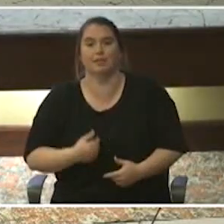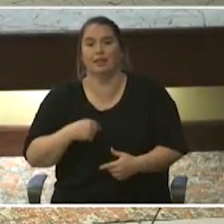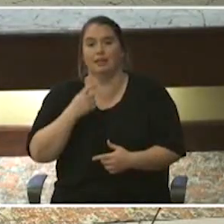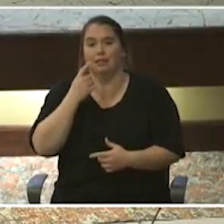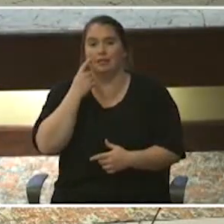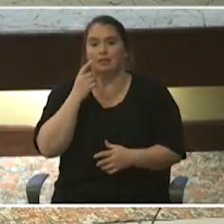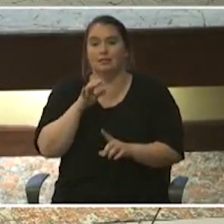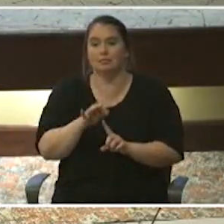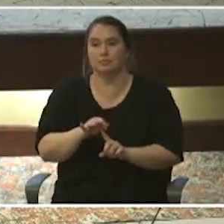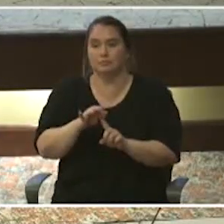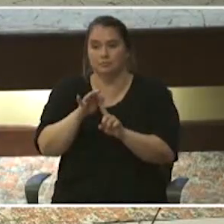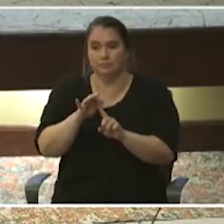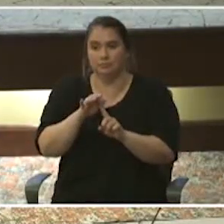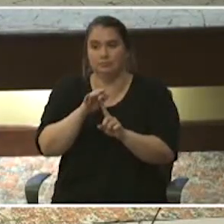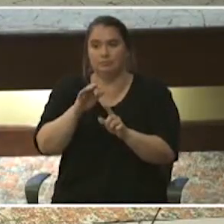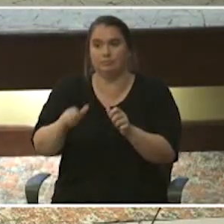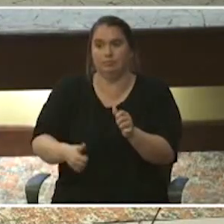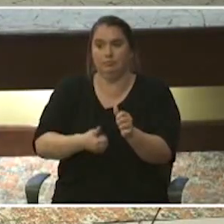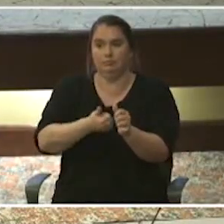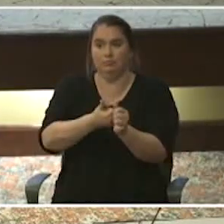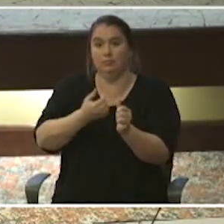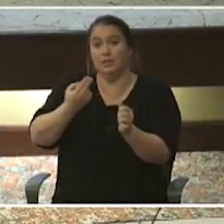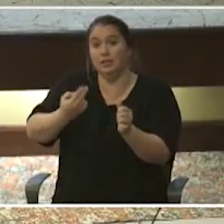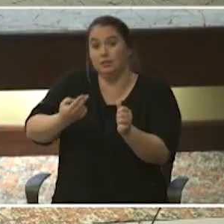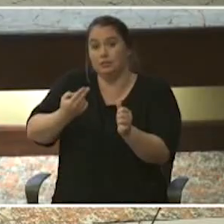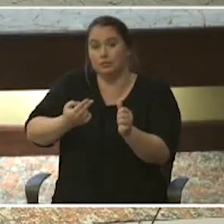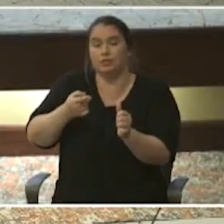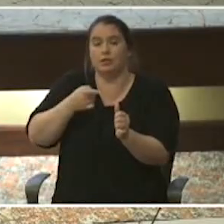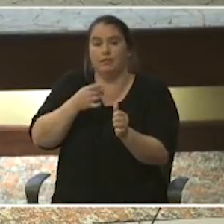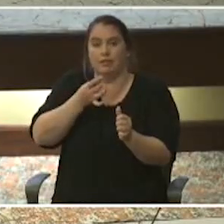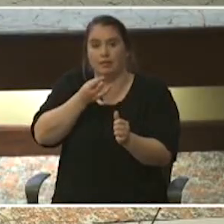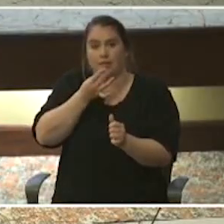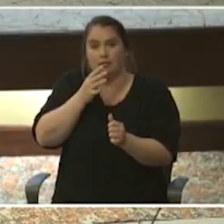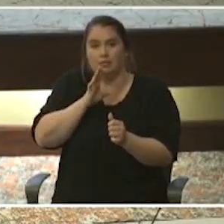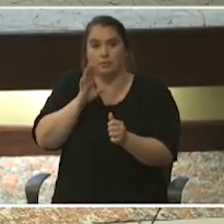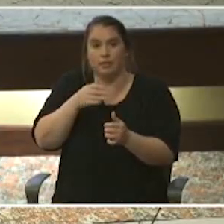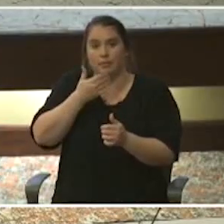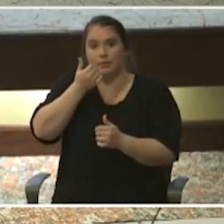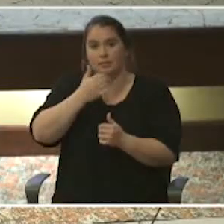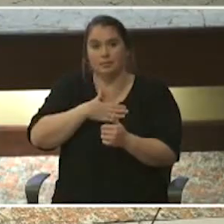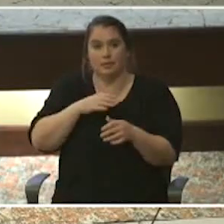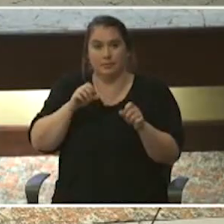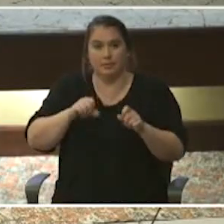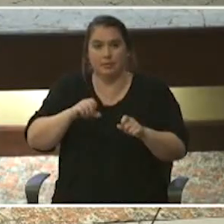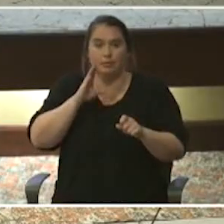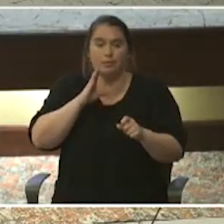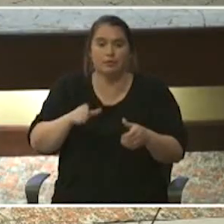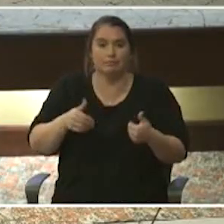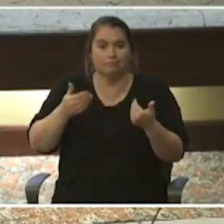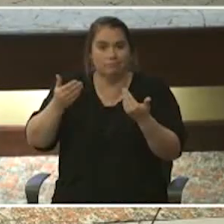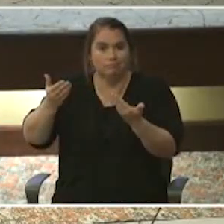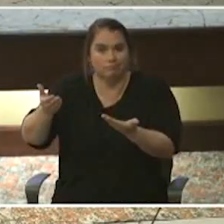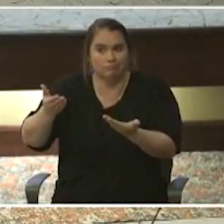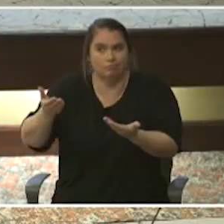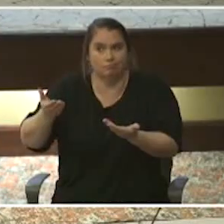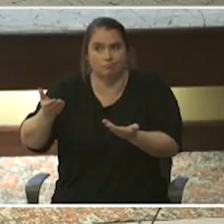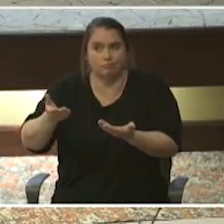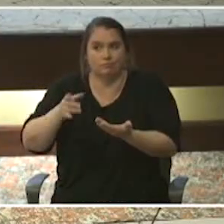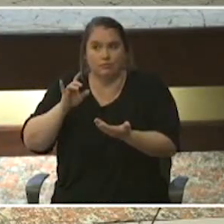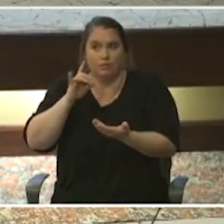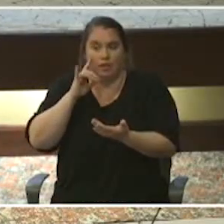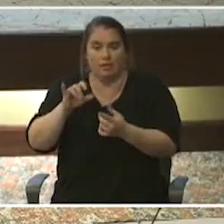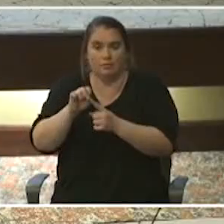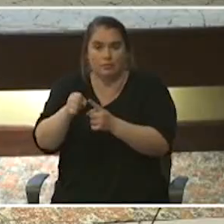the history of the lights, the maintenance contract looks like the best money you could possibly spend. Legit.